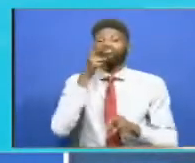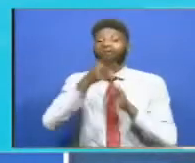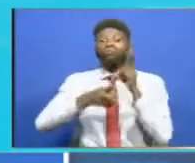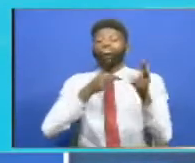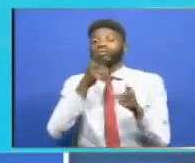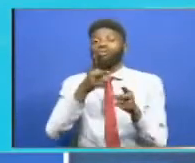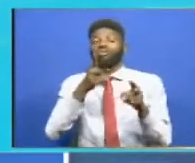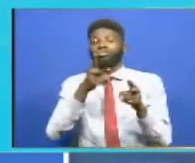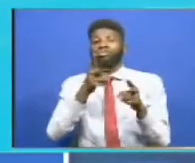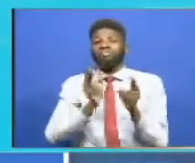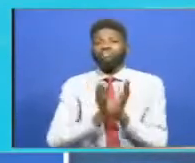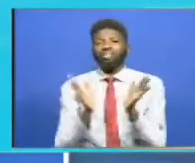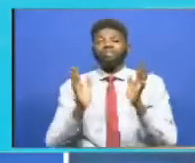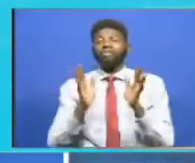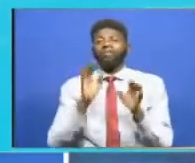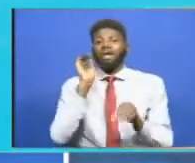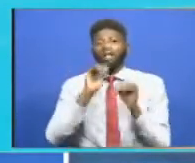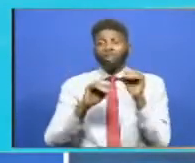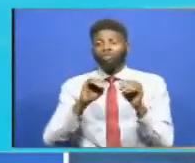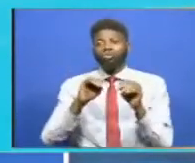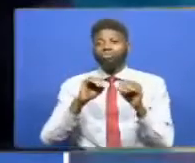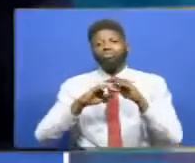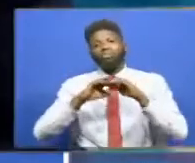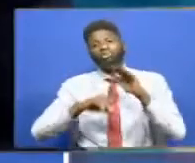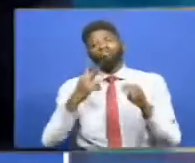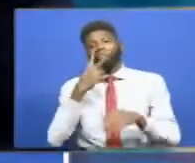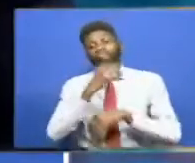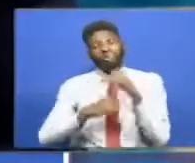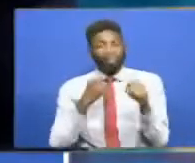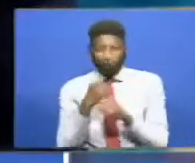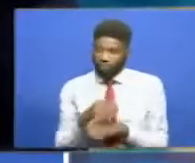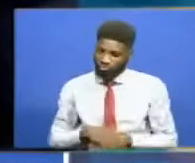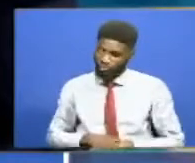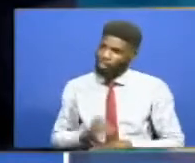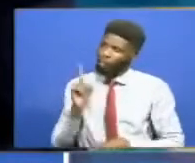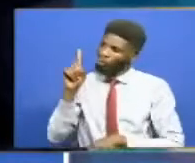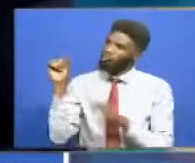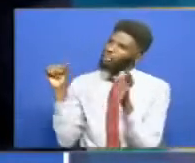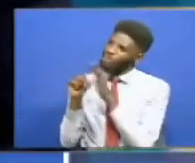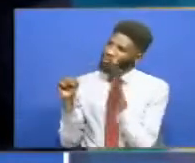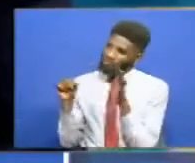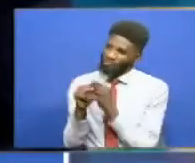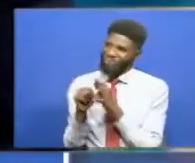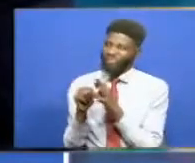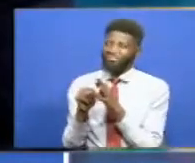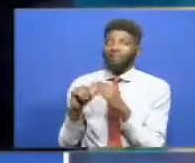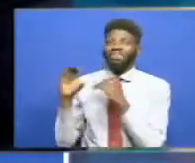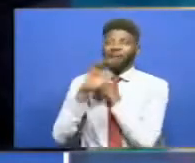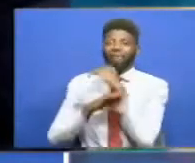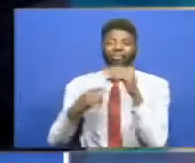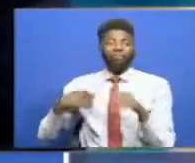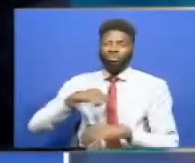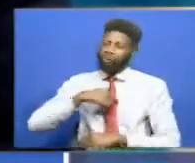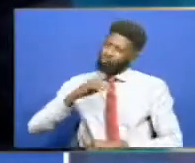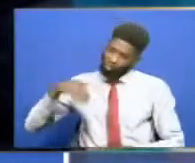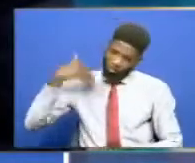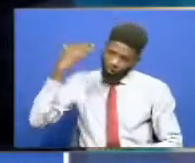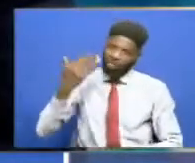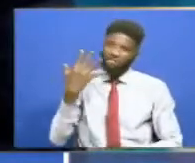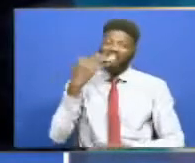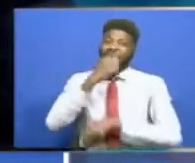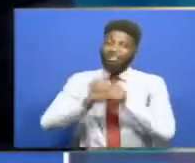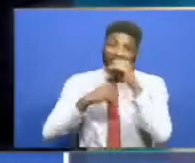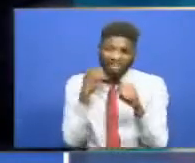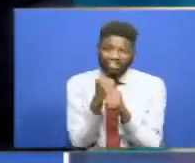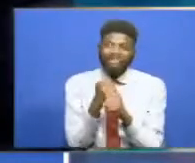elections that have less than 2 years. One of the problems we've had in this country is that every 5 years, we have a cycle of instability. Yeah.